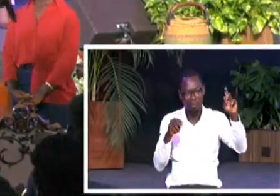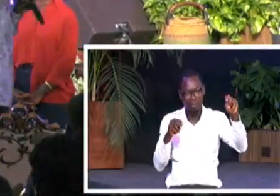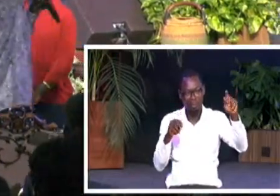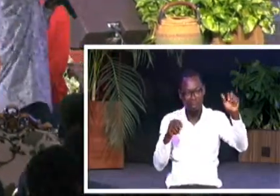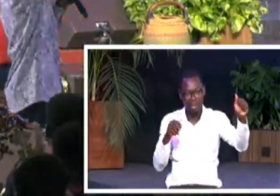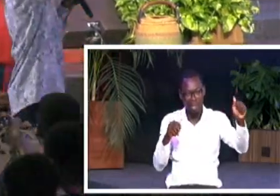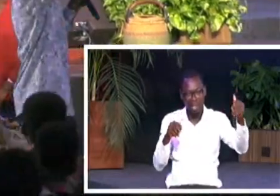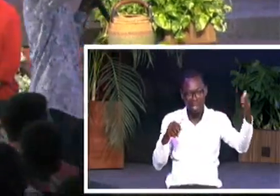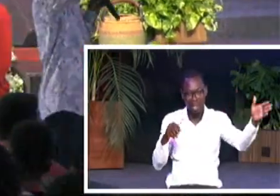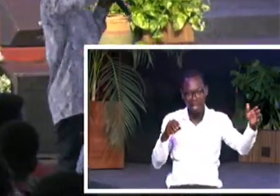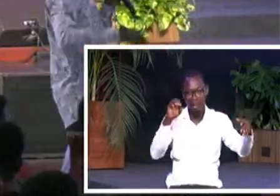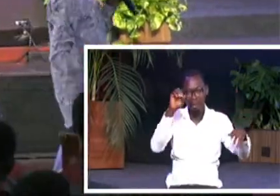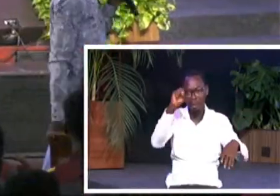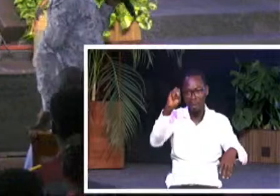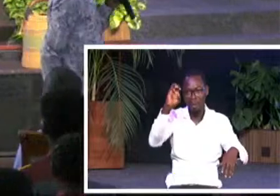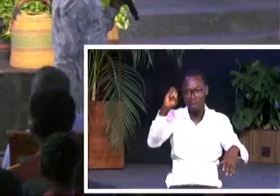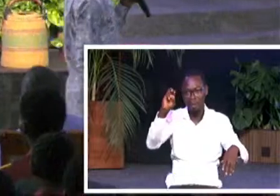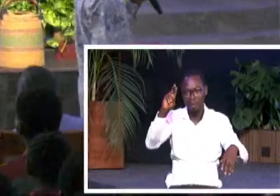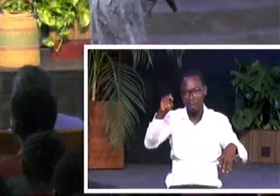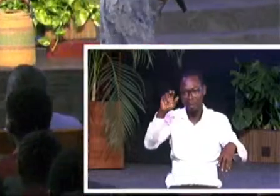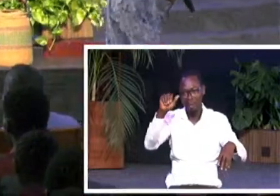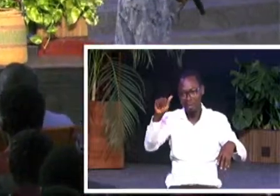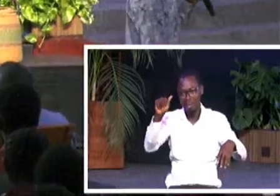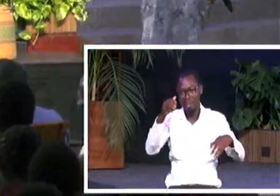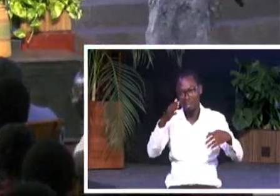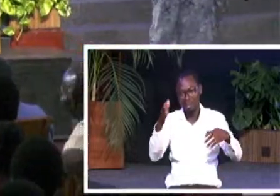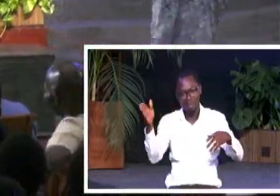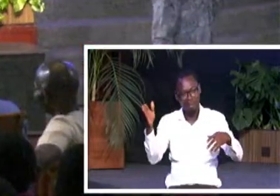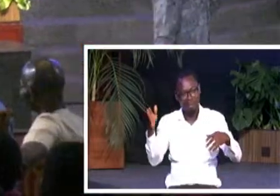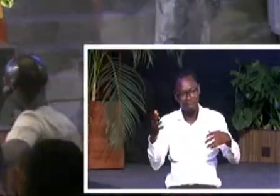Senna or Rita? Did you say Rita?